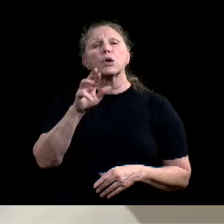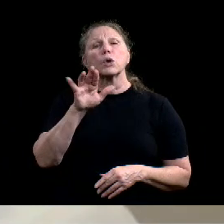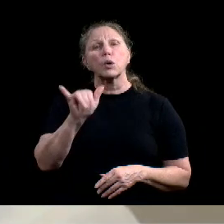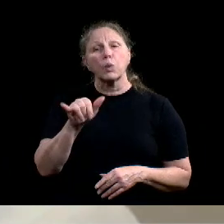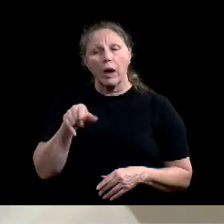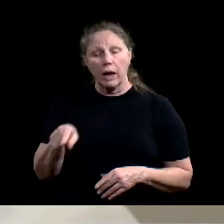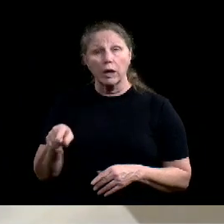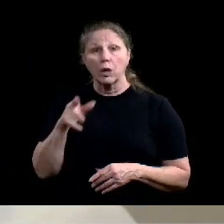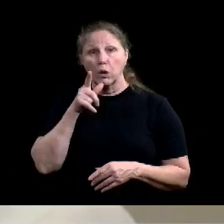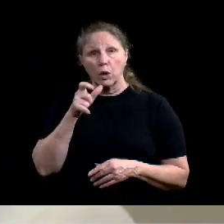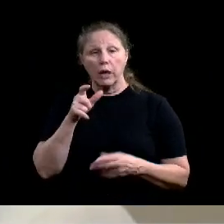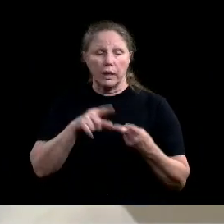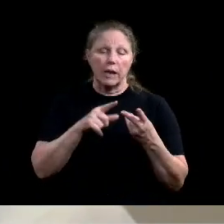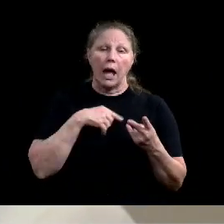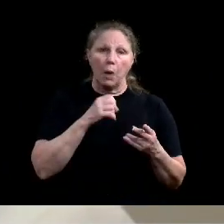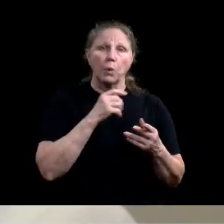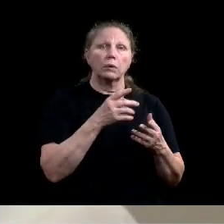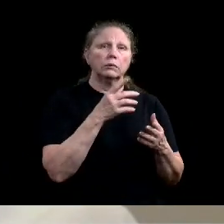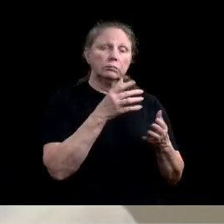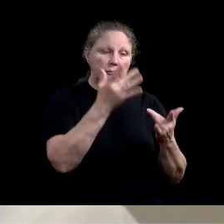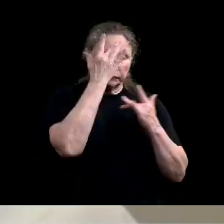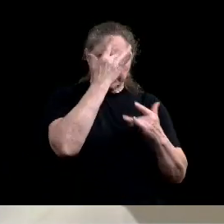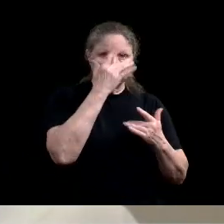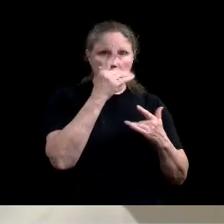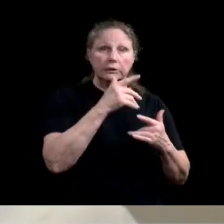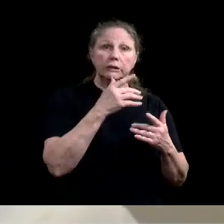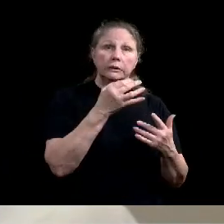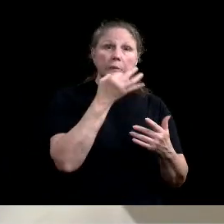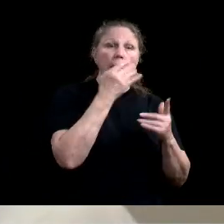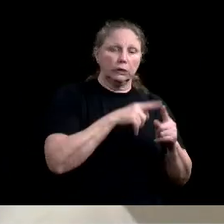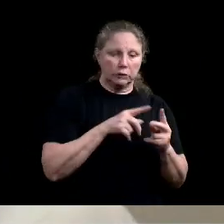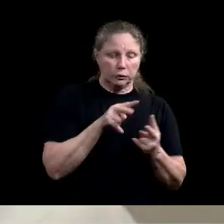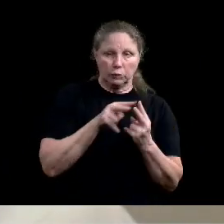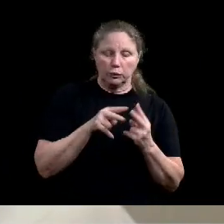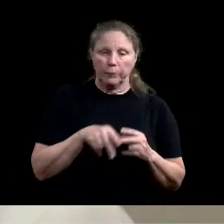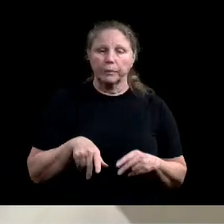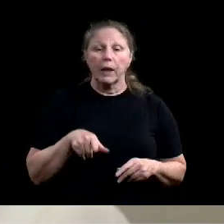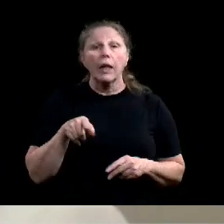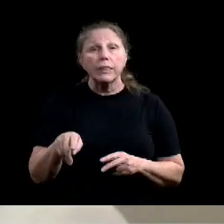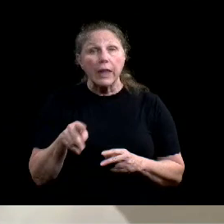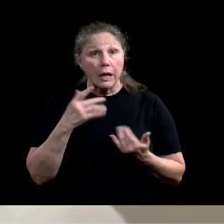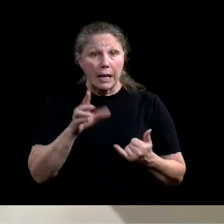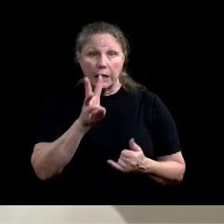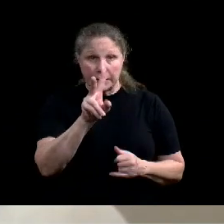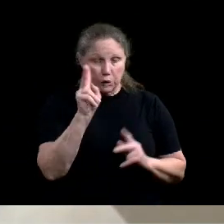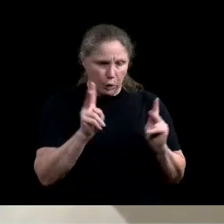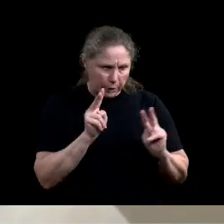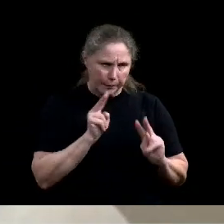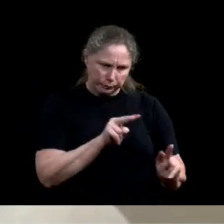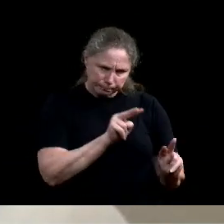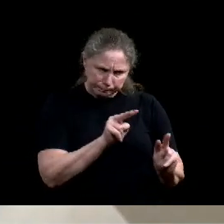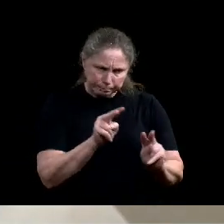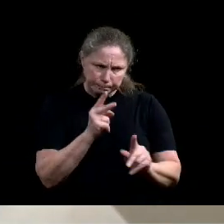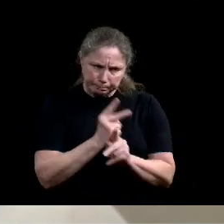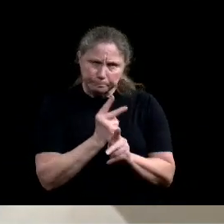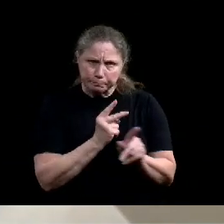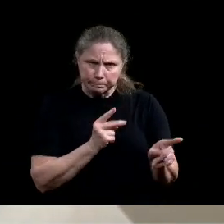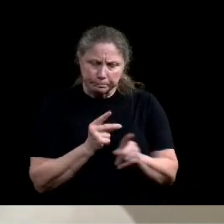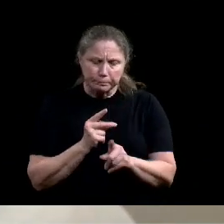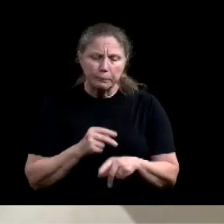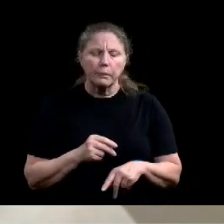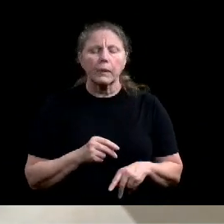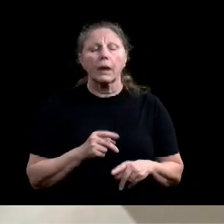Currently, they're monitoring 62 individuals, and they have to date monitored a total of 168